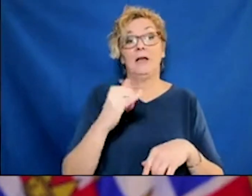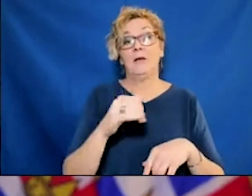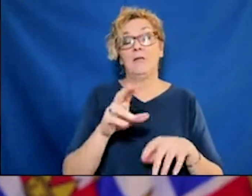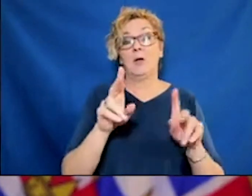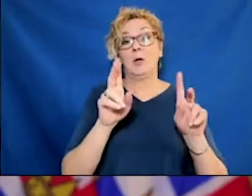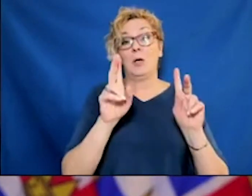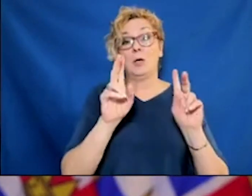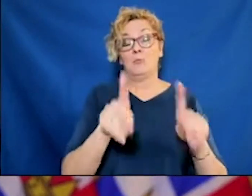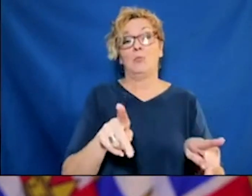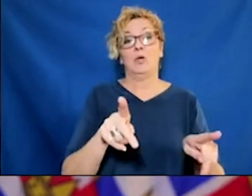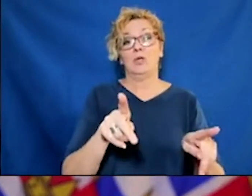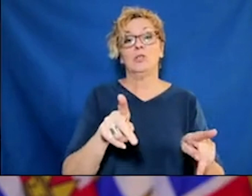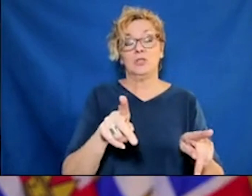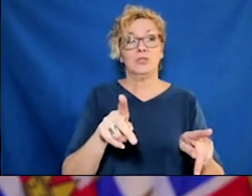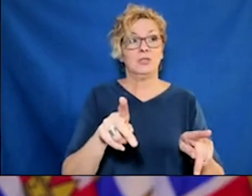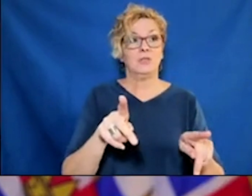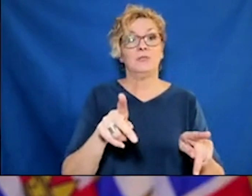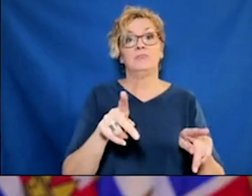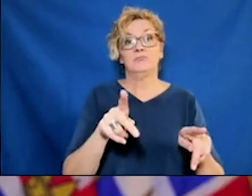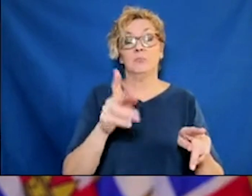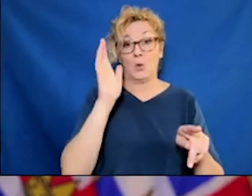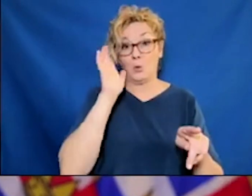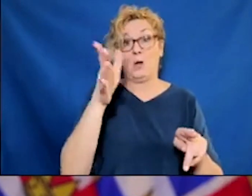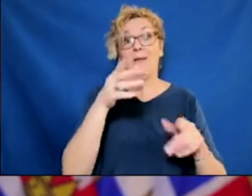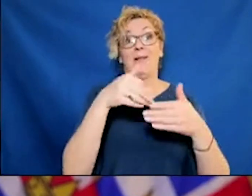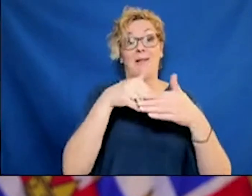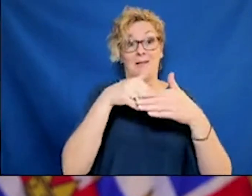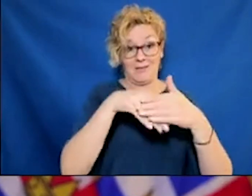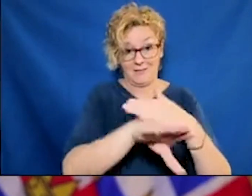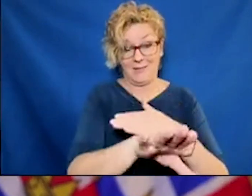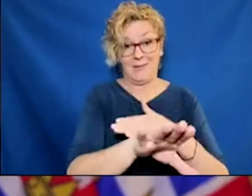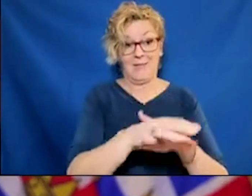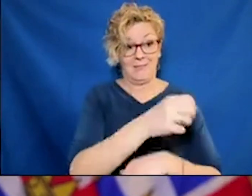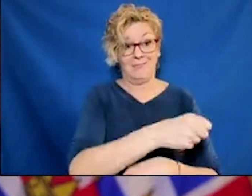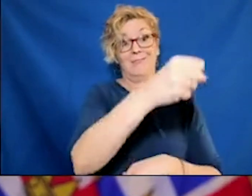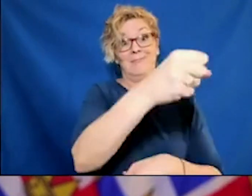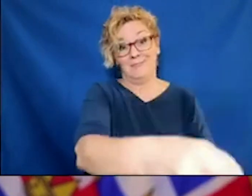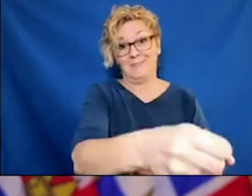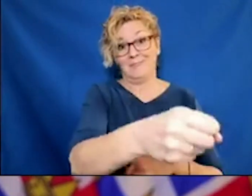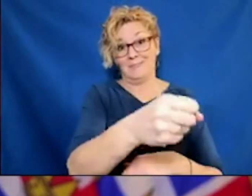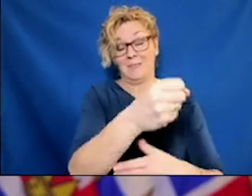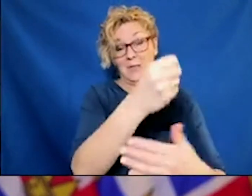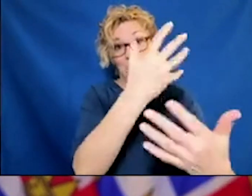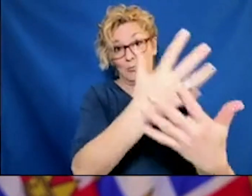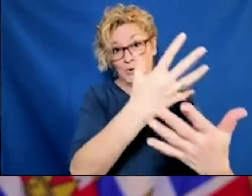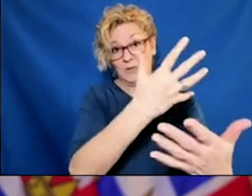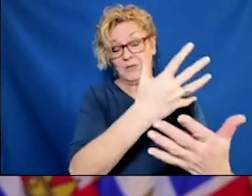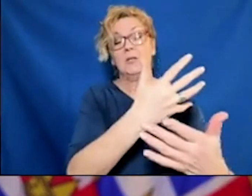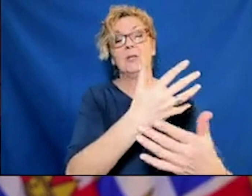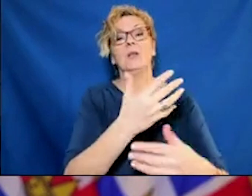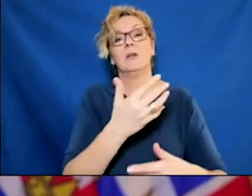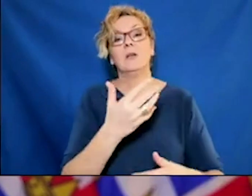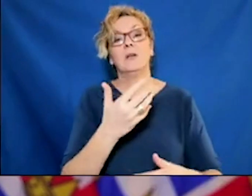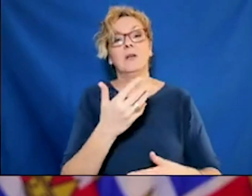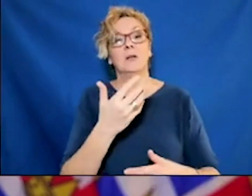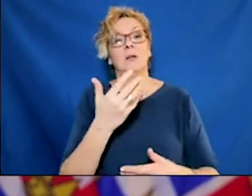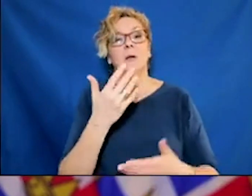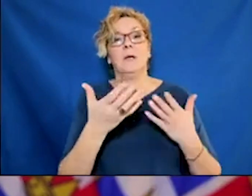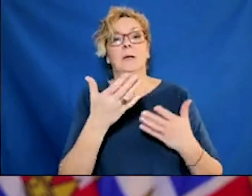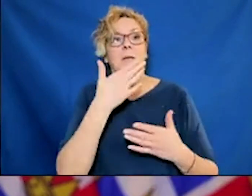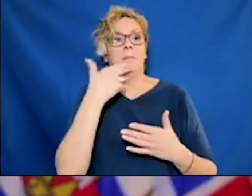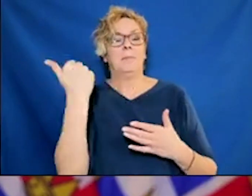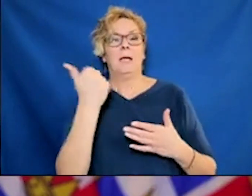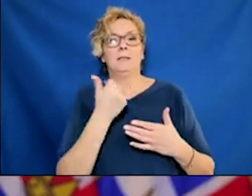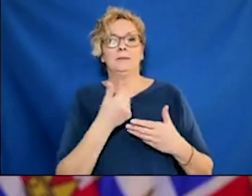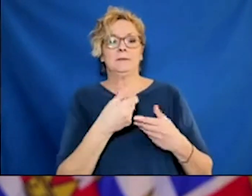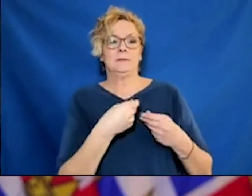understanding rapidly whether that person coming in has this, and we can also back it up with a nasopharyngeal swab. So those are